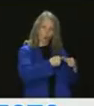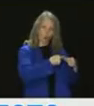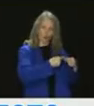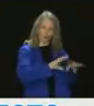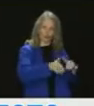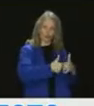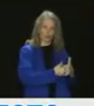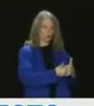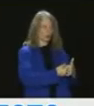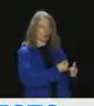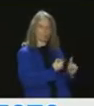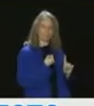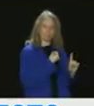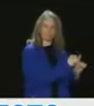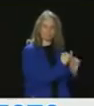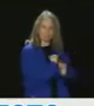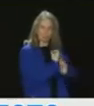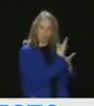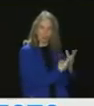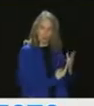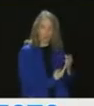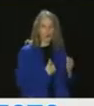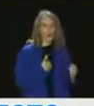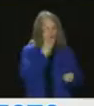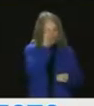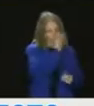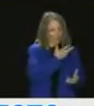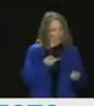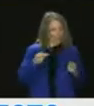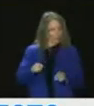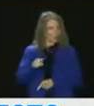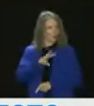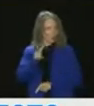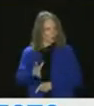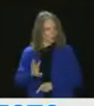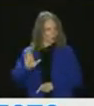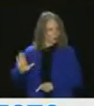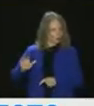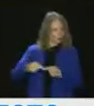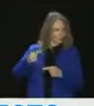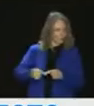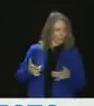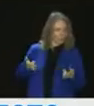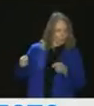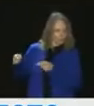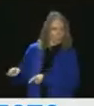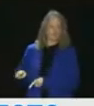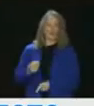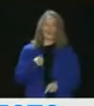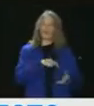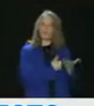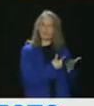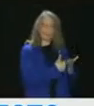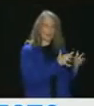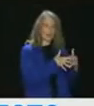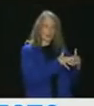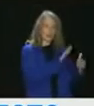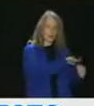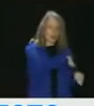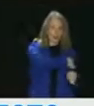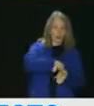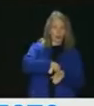the situation, particularly in Windsor. We discussed the American and indeed global influences on